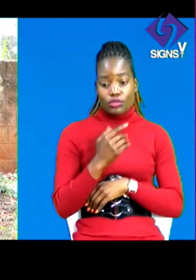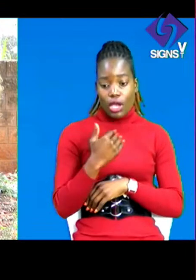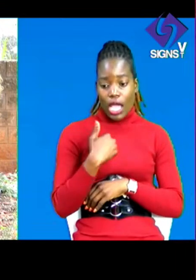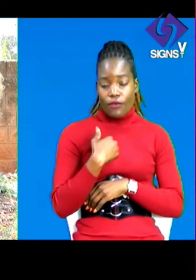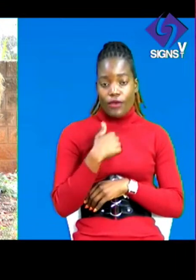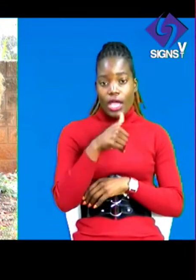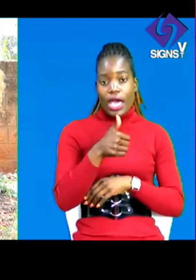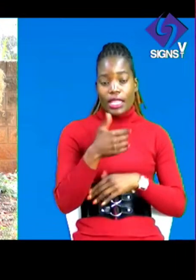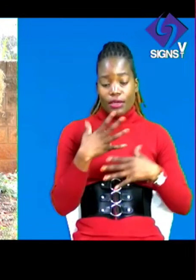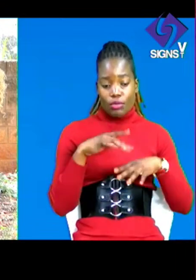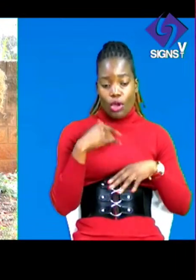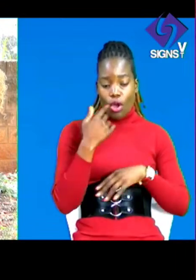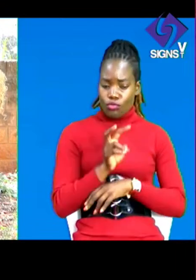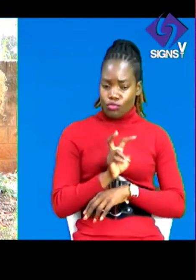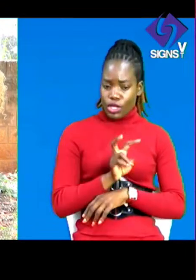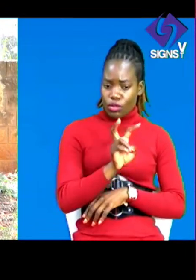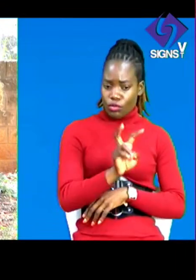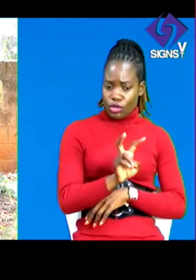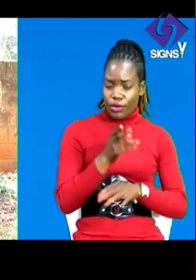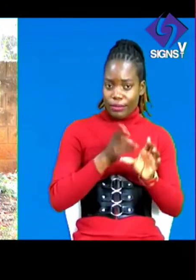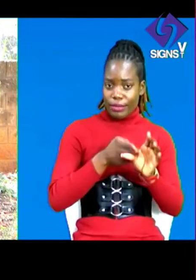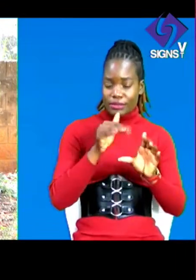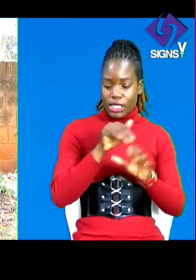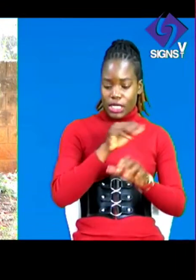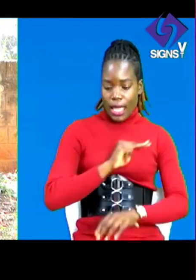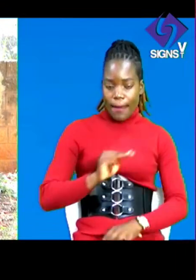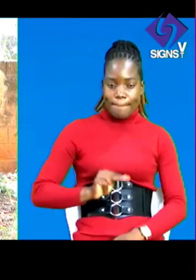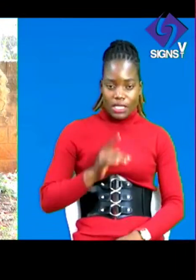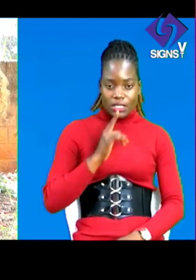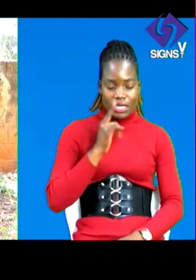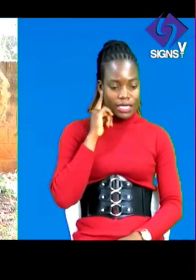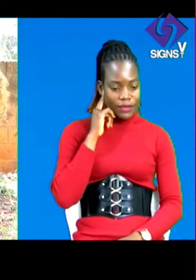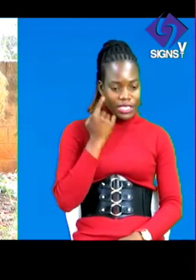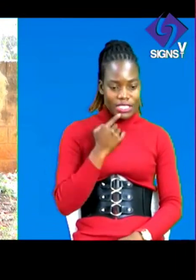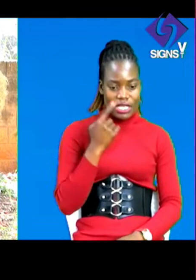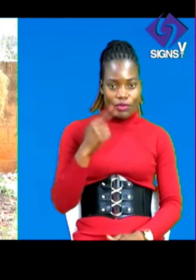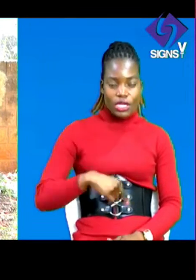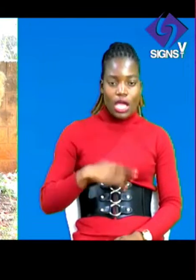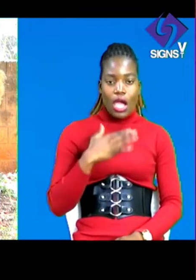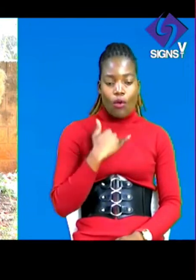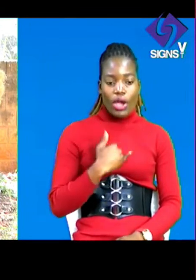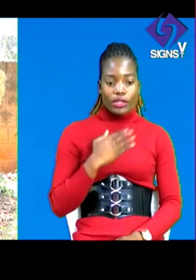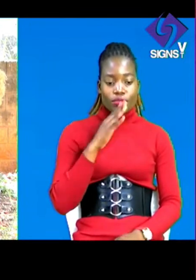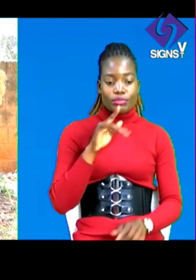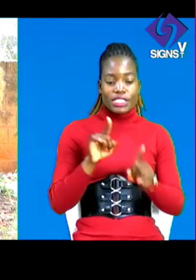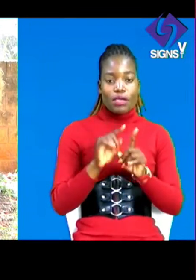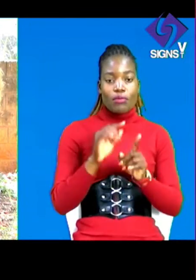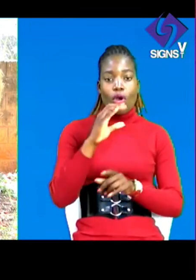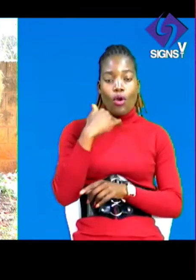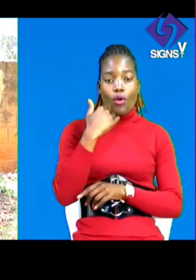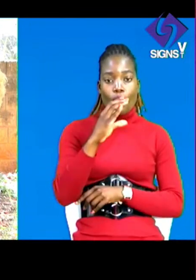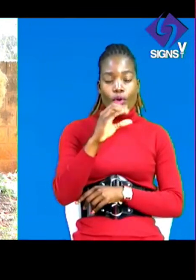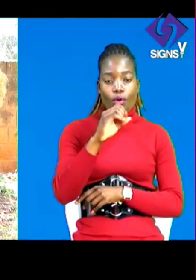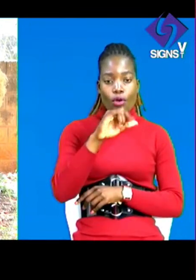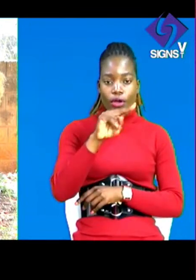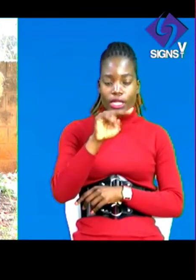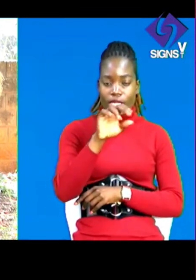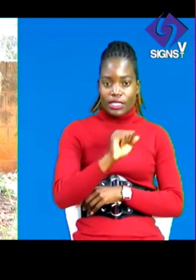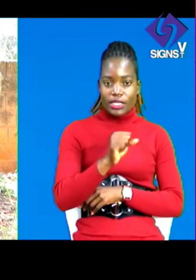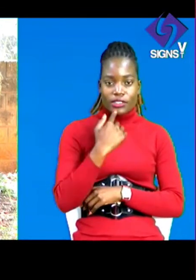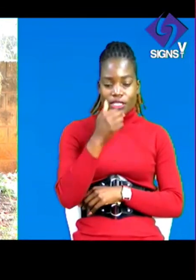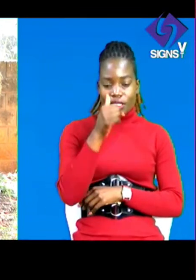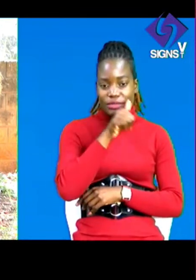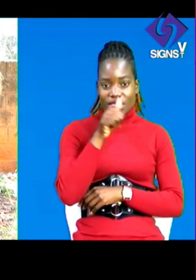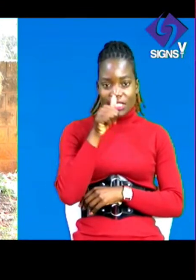contest for Mr. Dave saw this Collins and was like, oh, I'd like to be like Collins. Maybe, can you tell them the